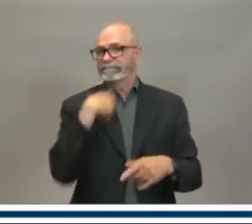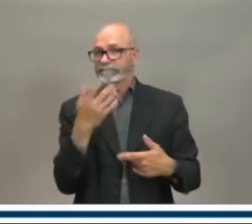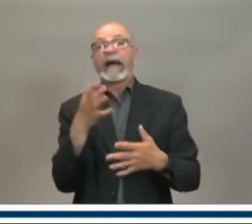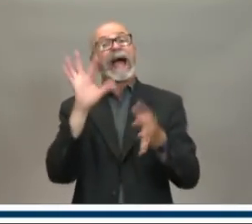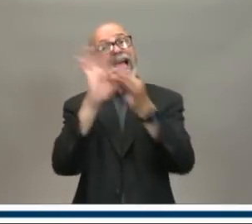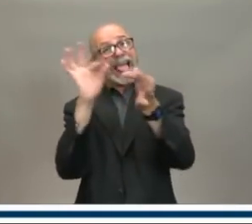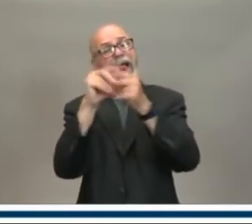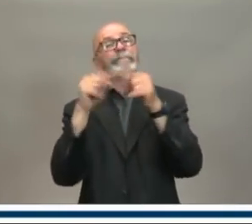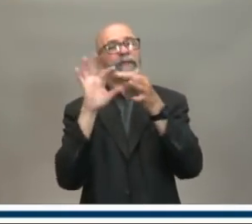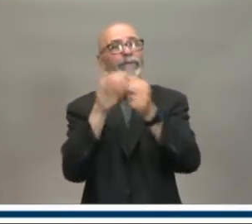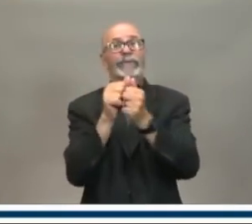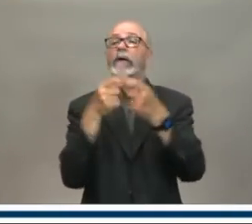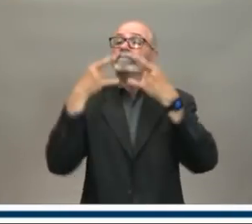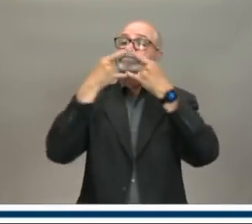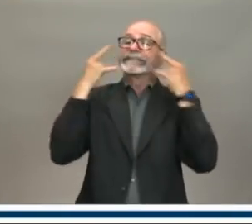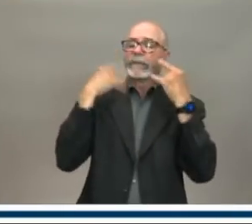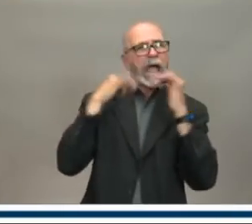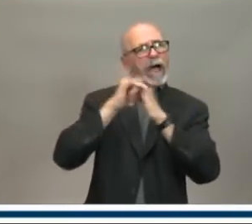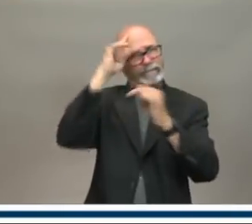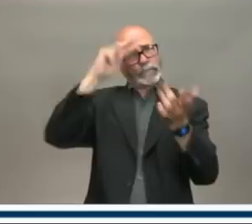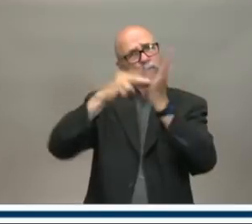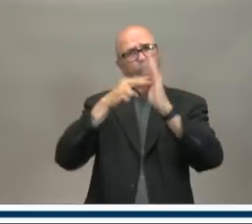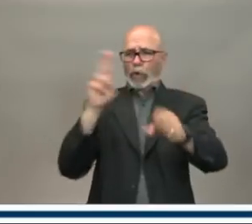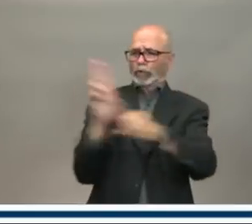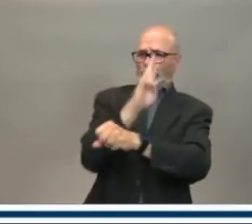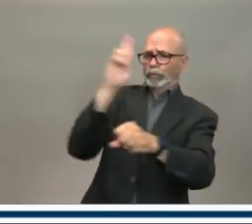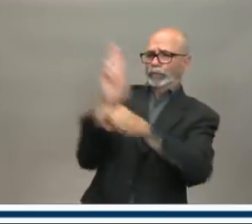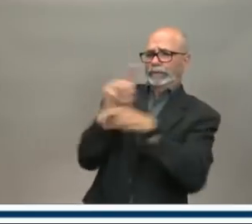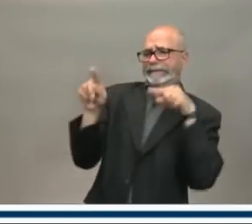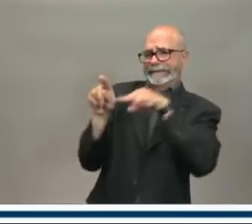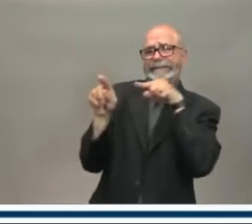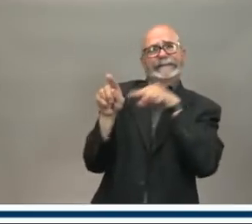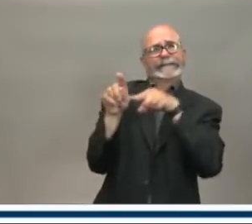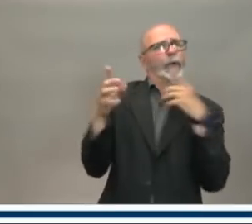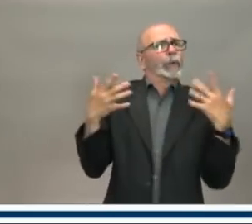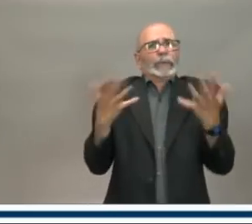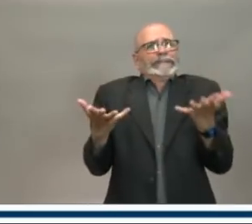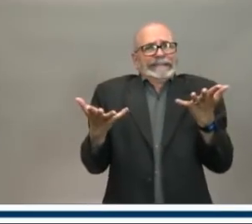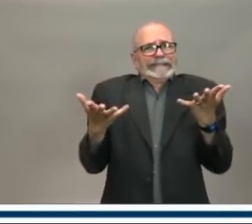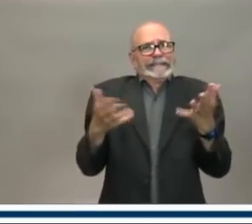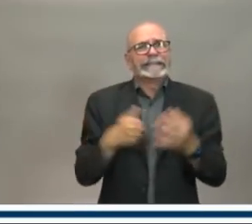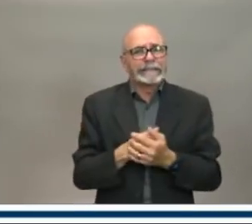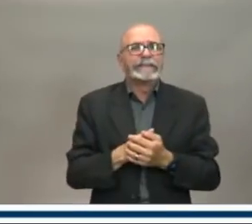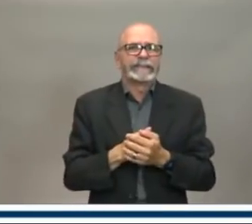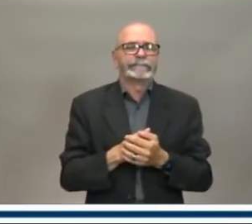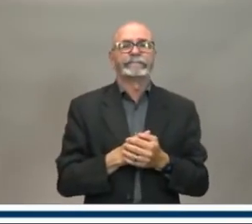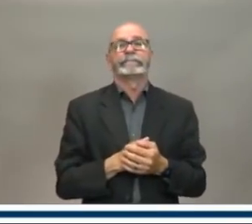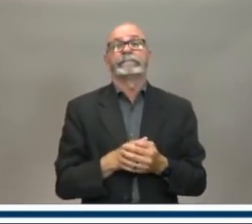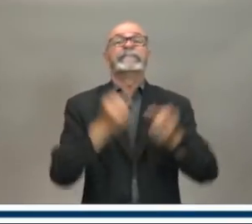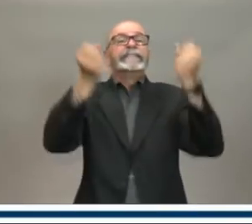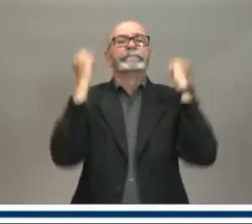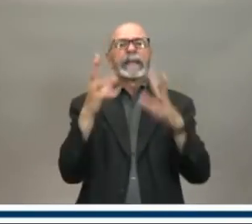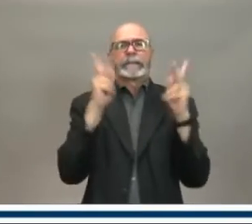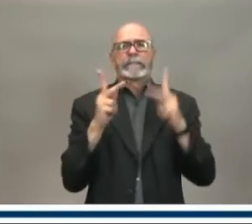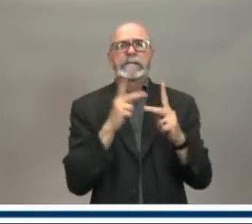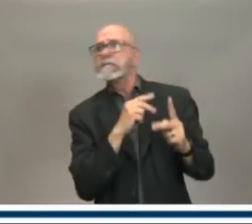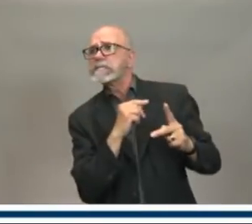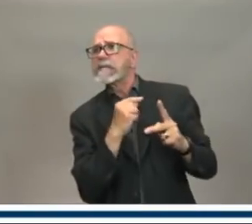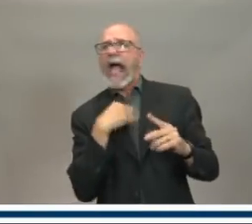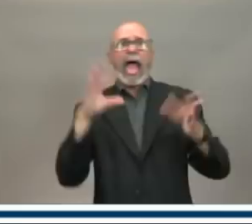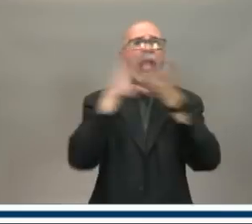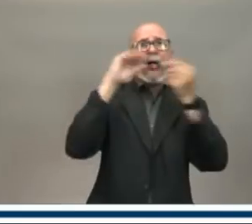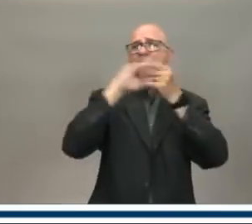masks is also part of this, part of these personal protective measures. There's certainly been lots of debate about the general public